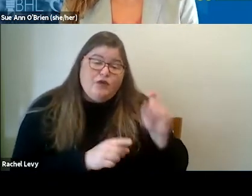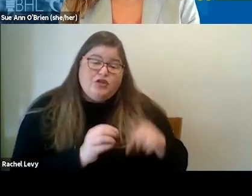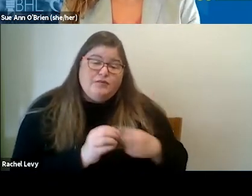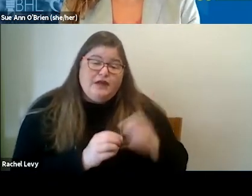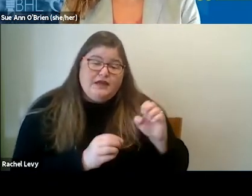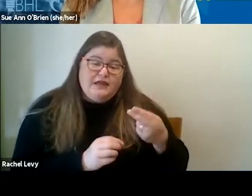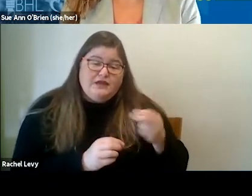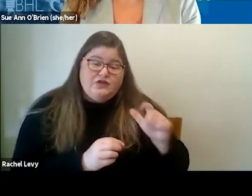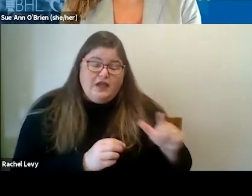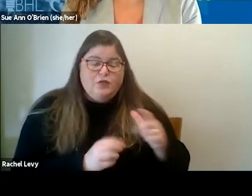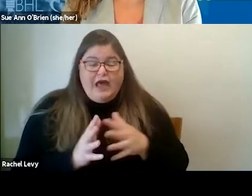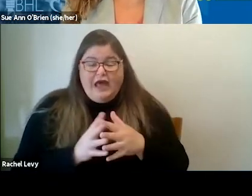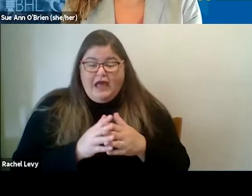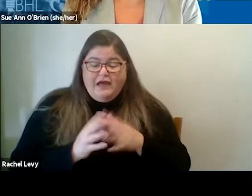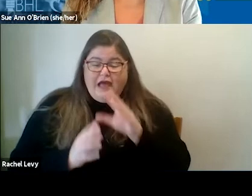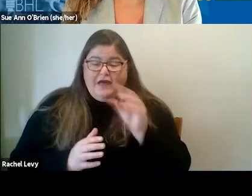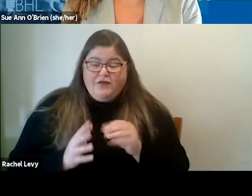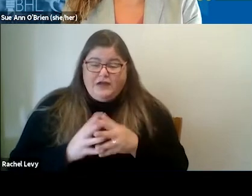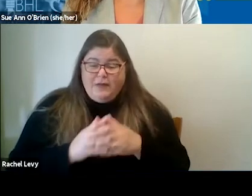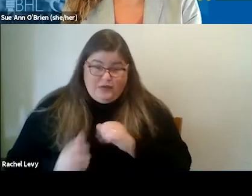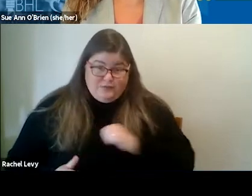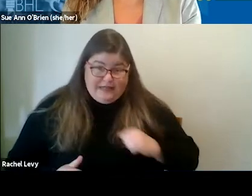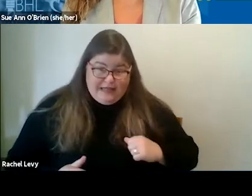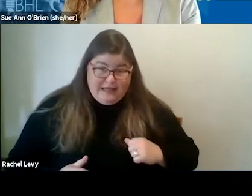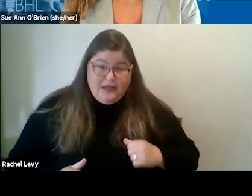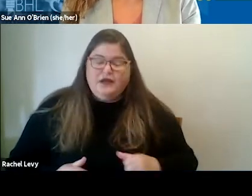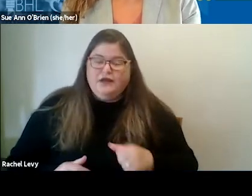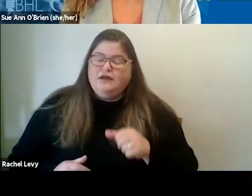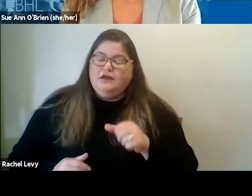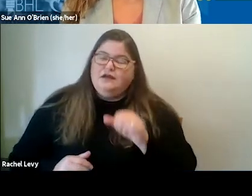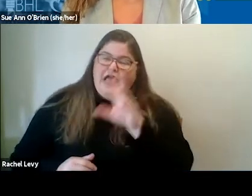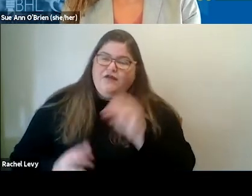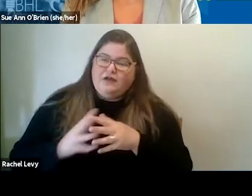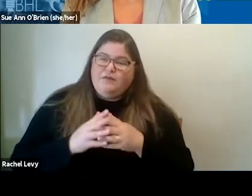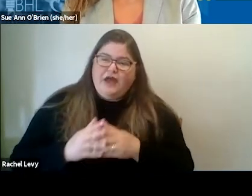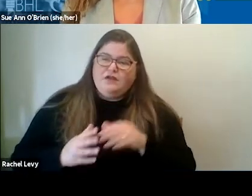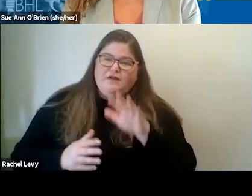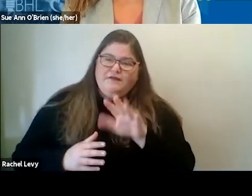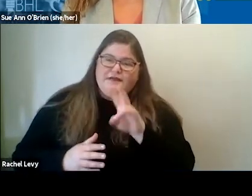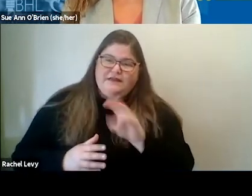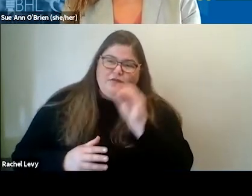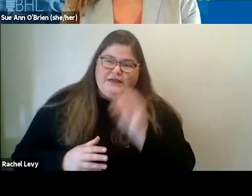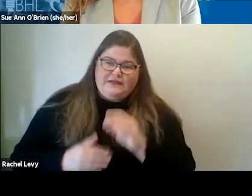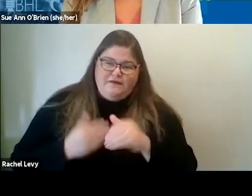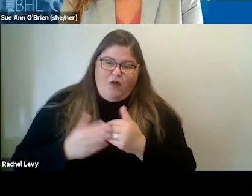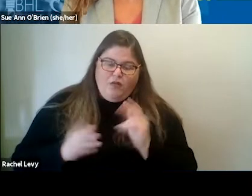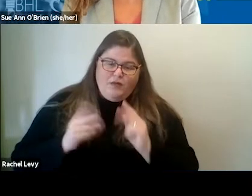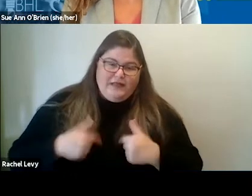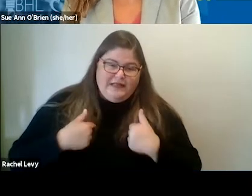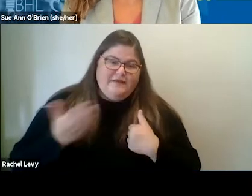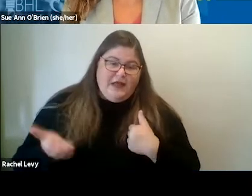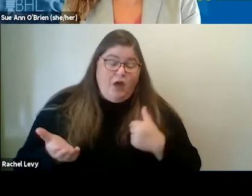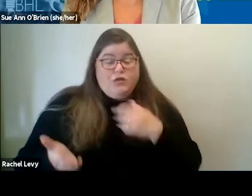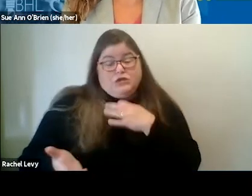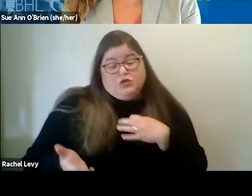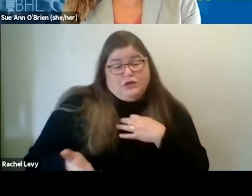African Americans account for 51% of the residents there. And I was curious about whether what